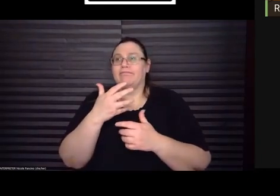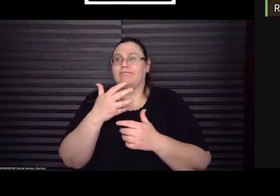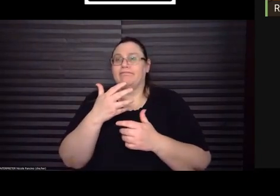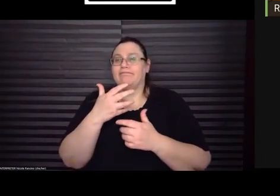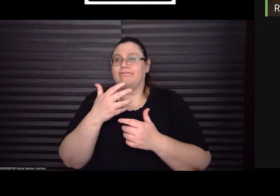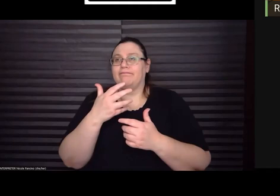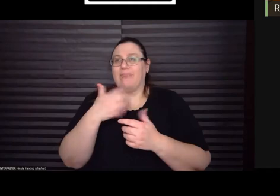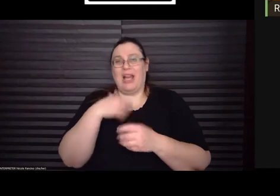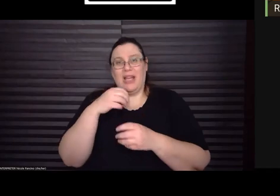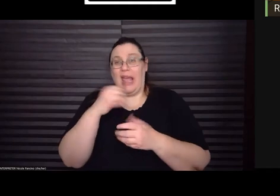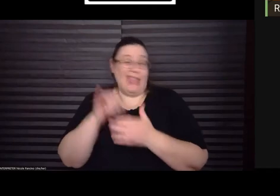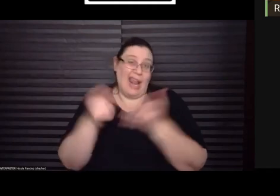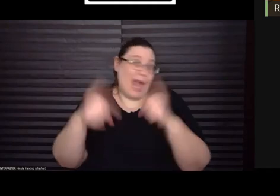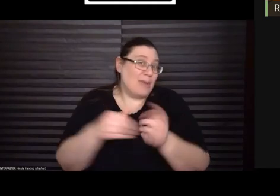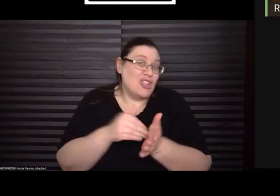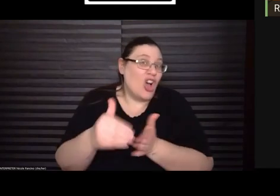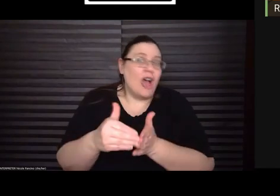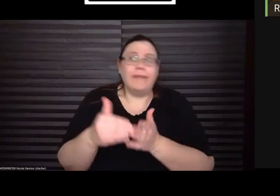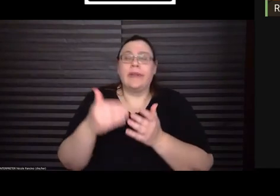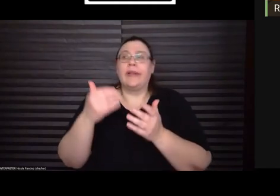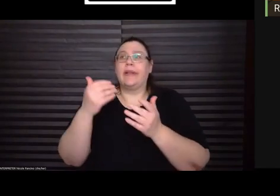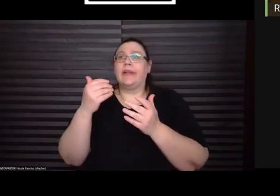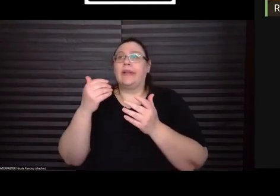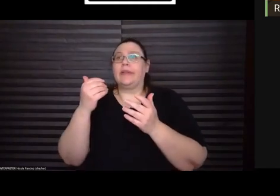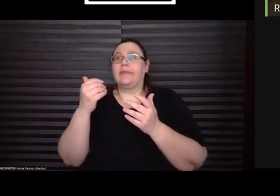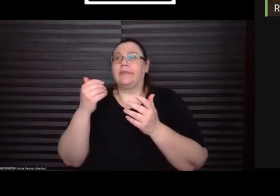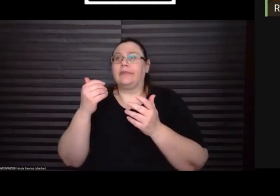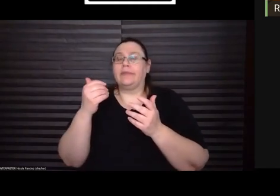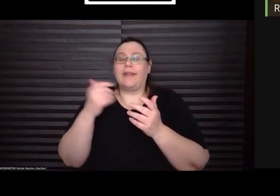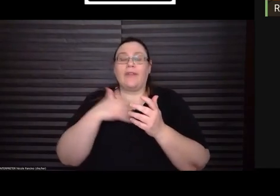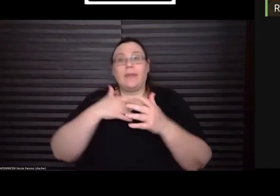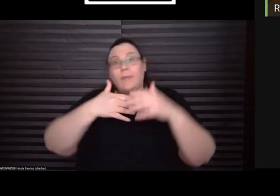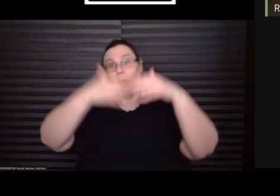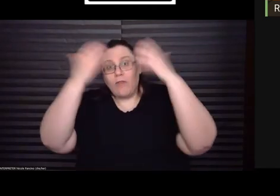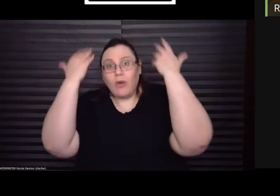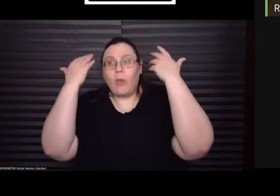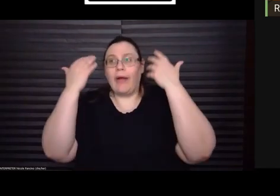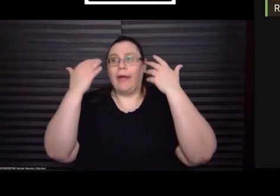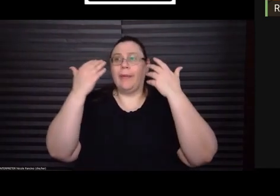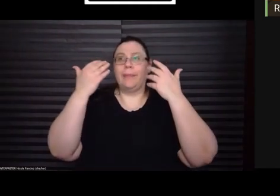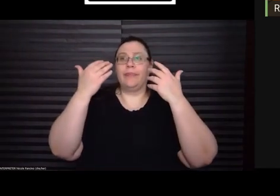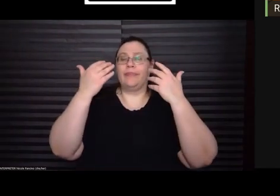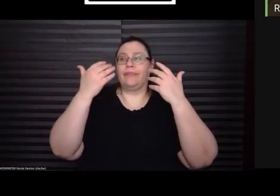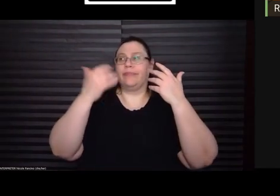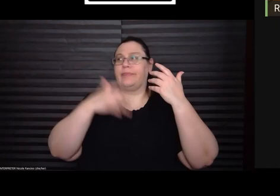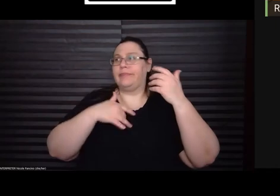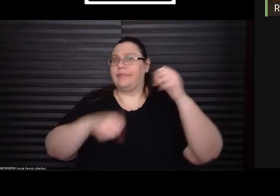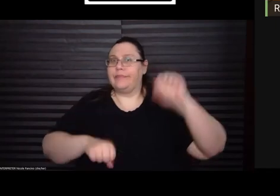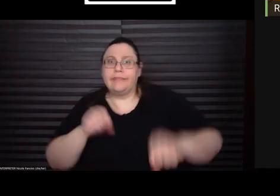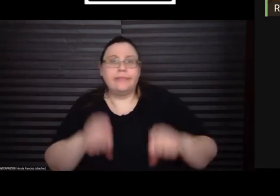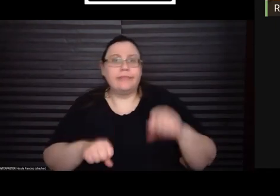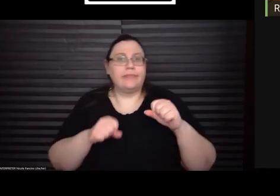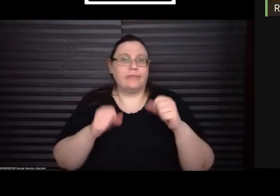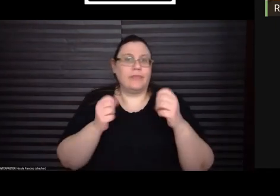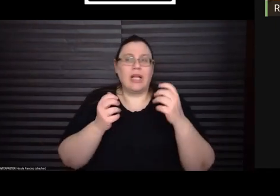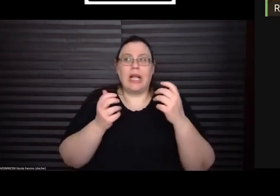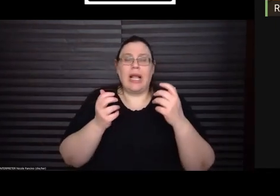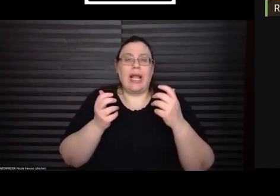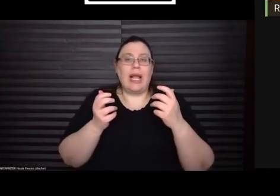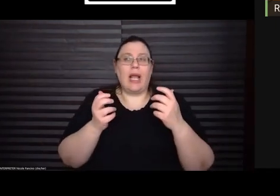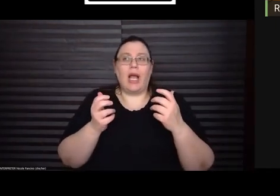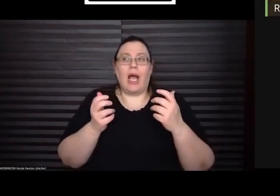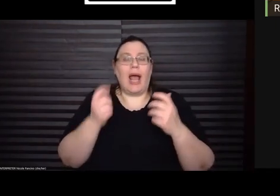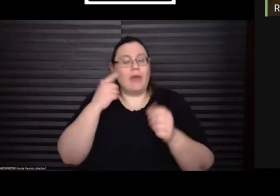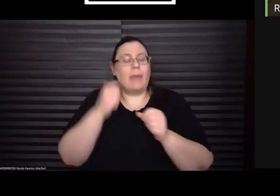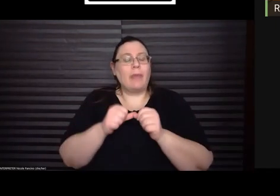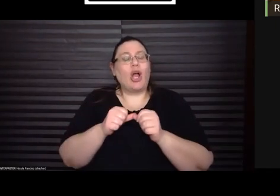whenever I, and this happens frequently when I'm, you know, sort of overwhelmed by doubt, you know, and